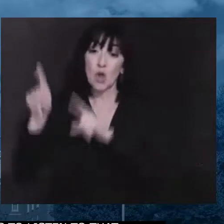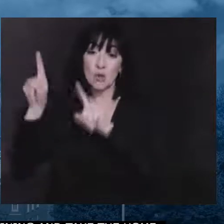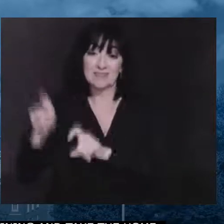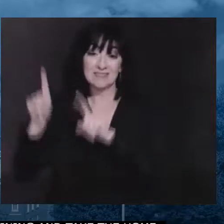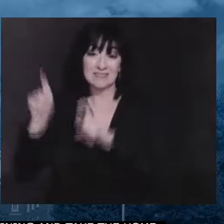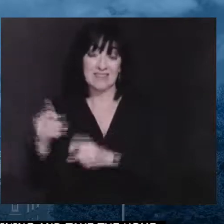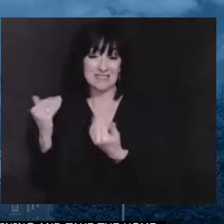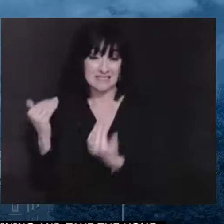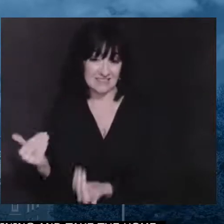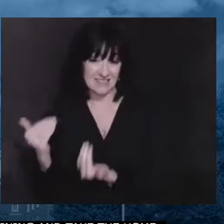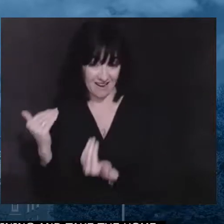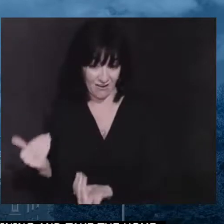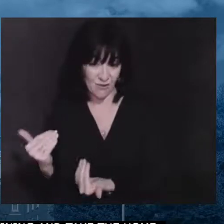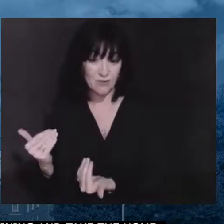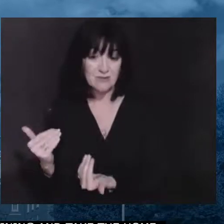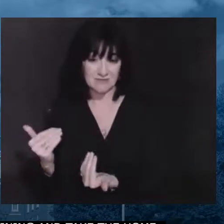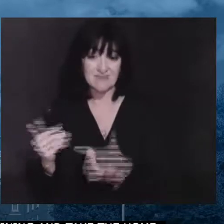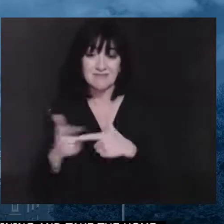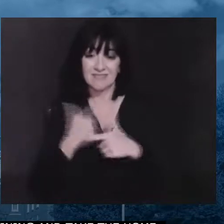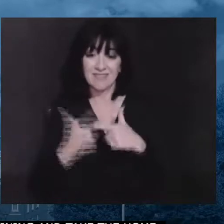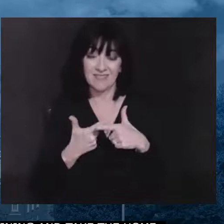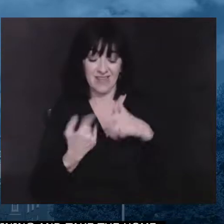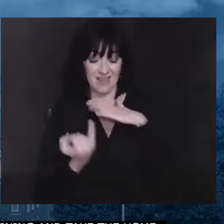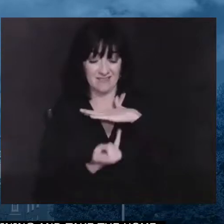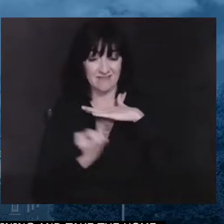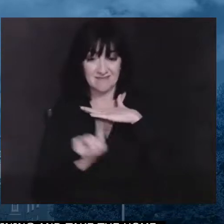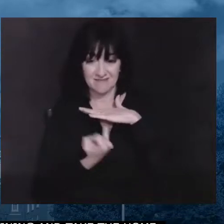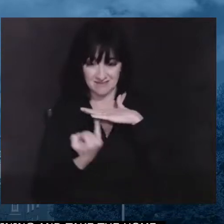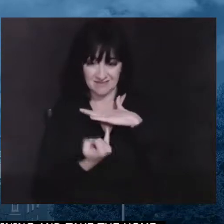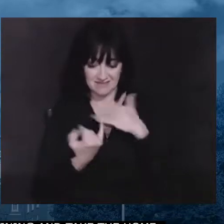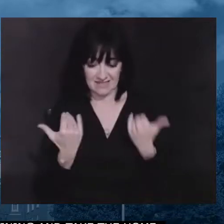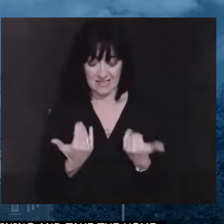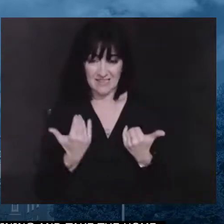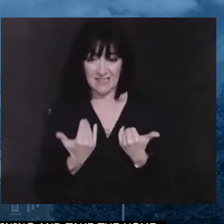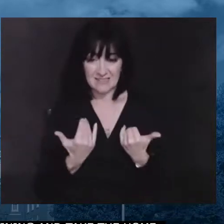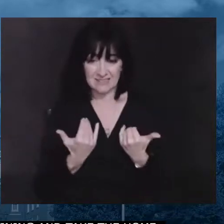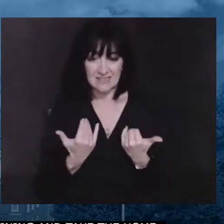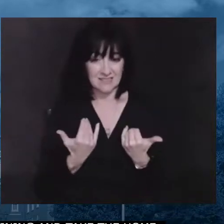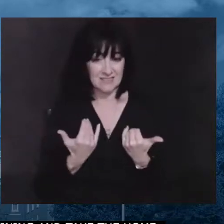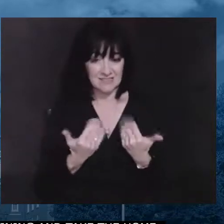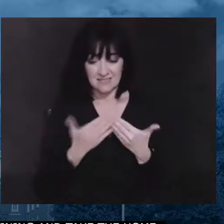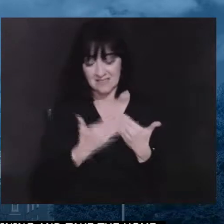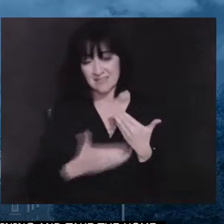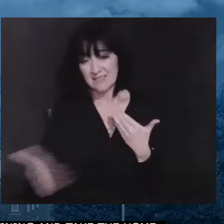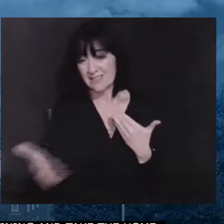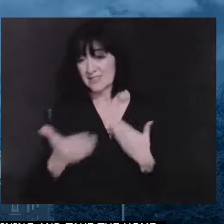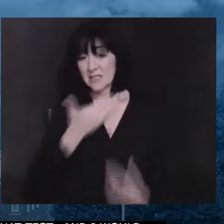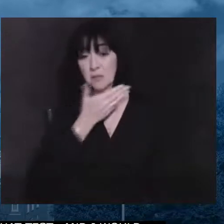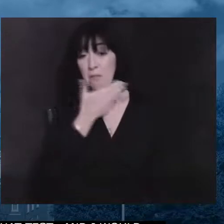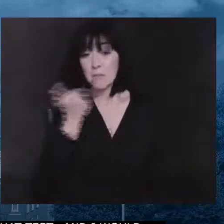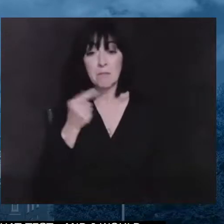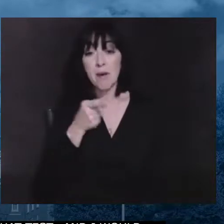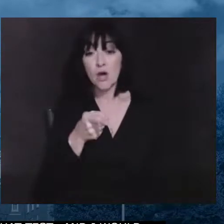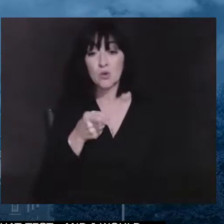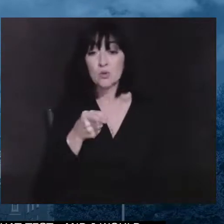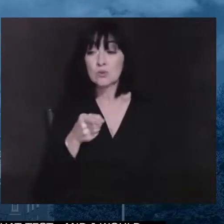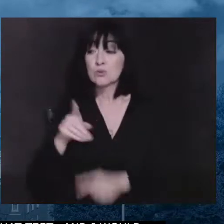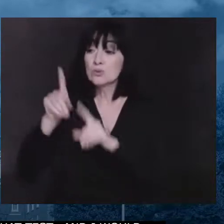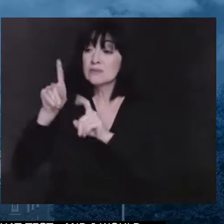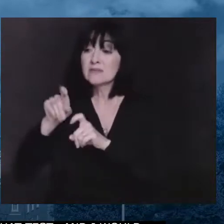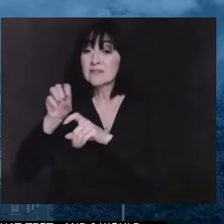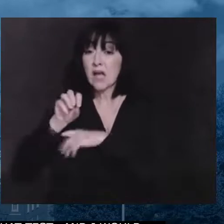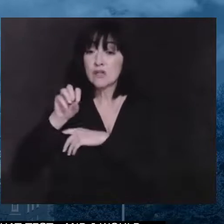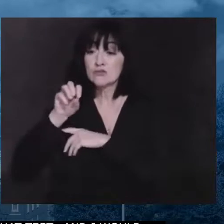on, probably drop it in UPS on December 22nd or so that you can get